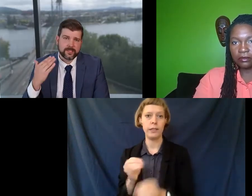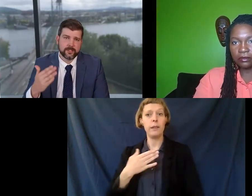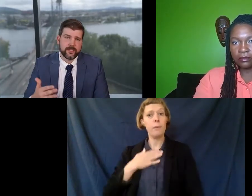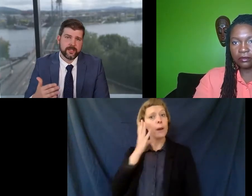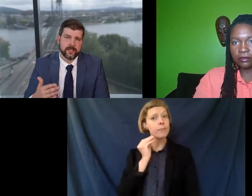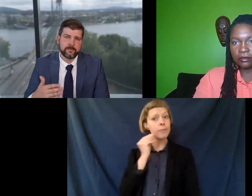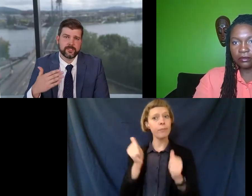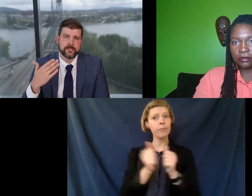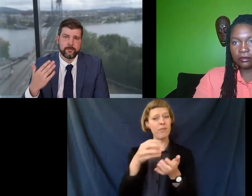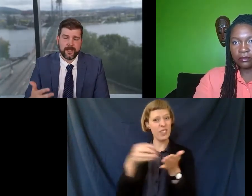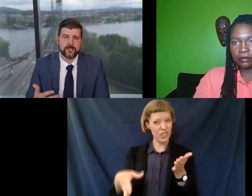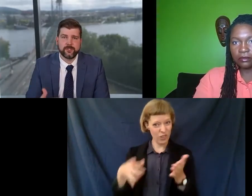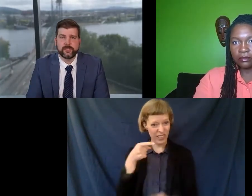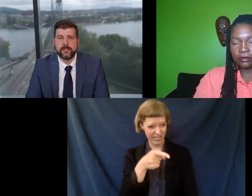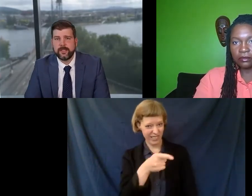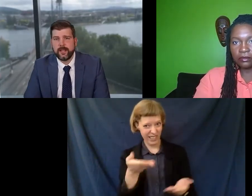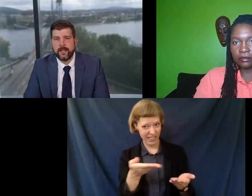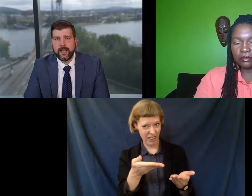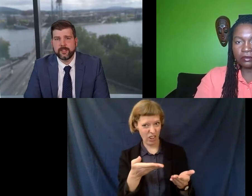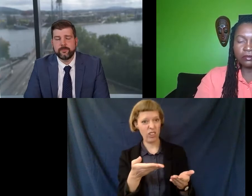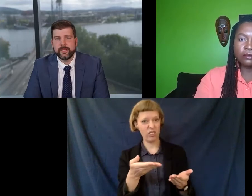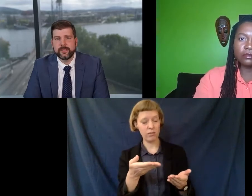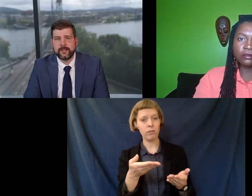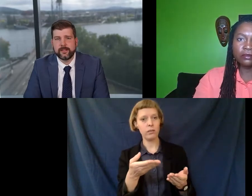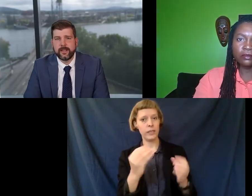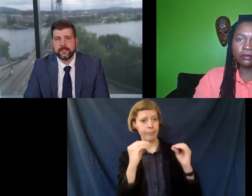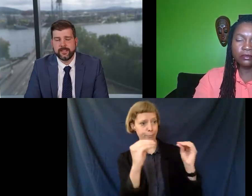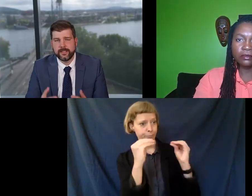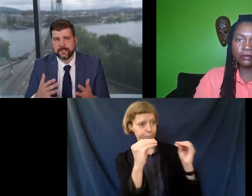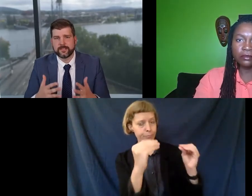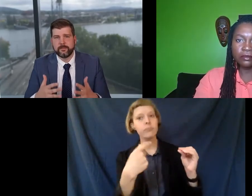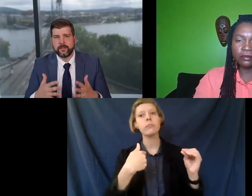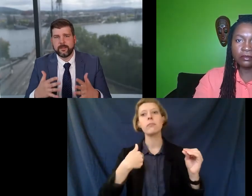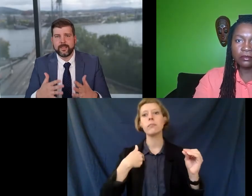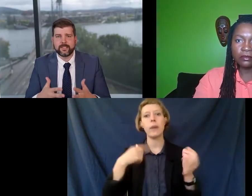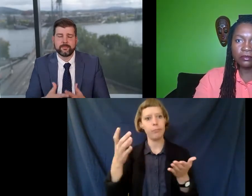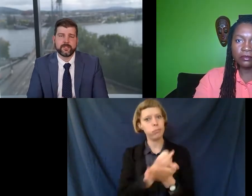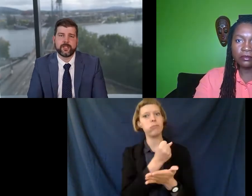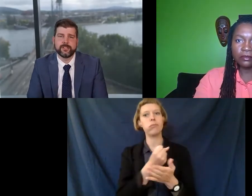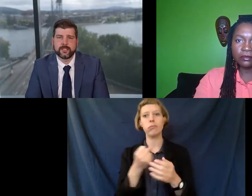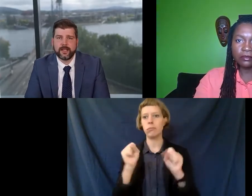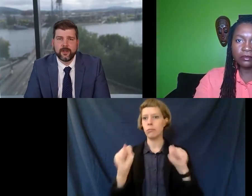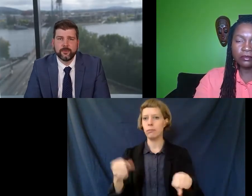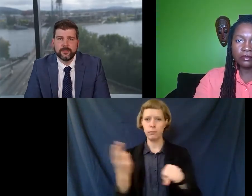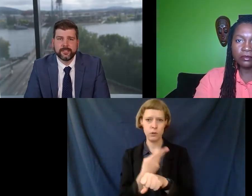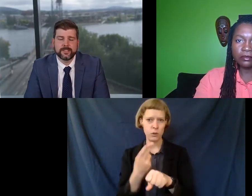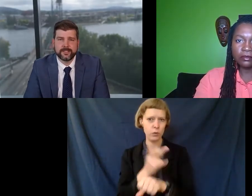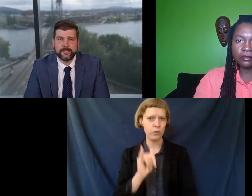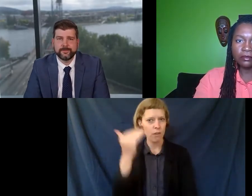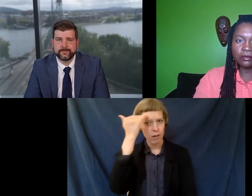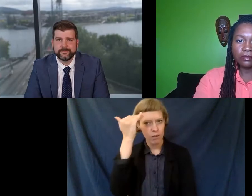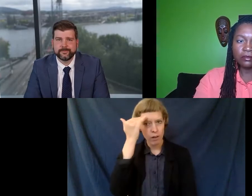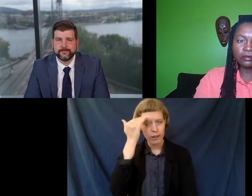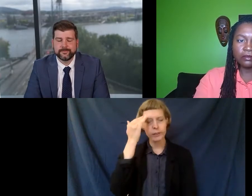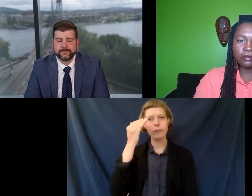being an attorney and especially a prosecutor, I could be in there, get in the system and make some of the changes that I thought were really